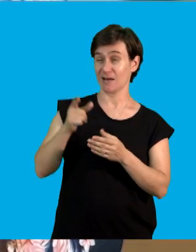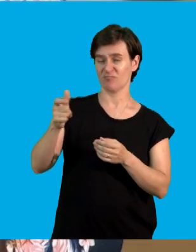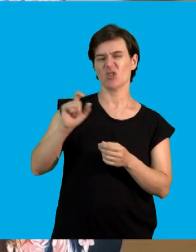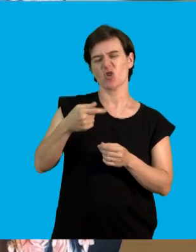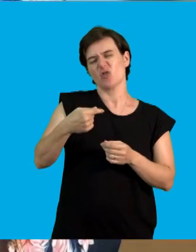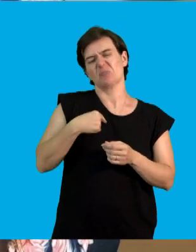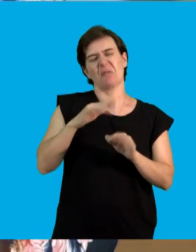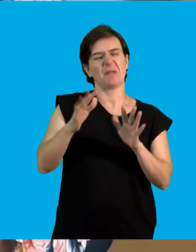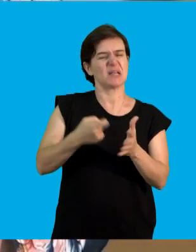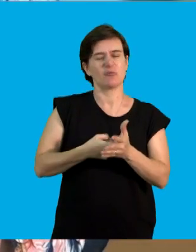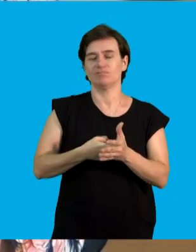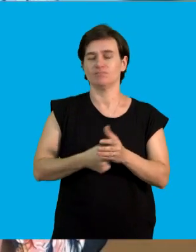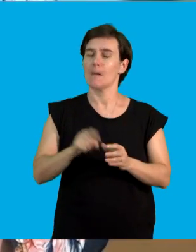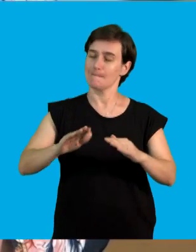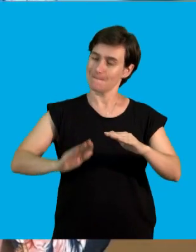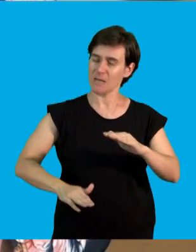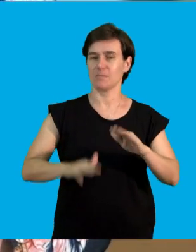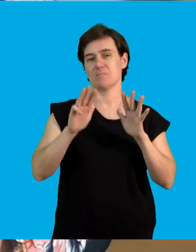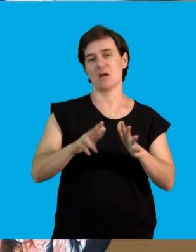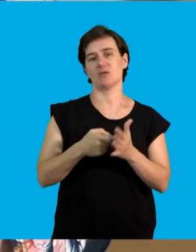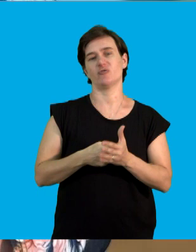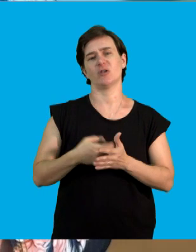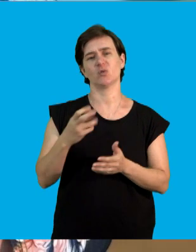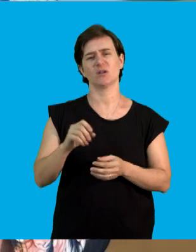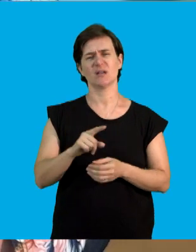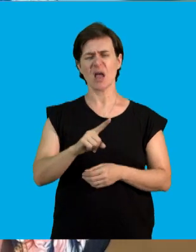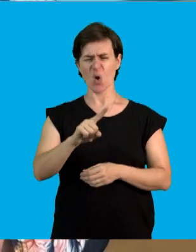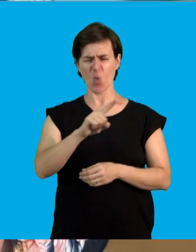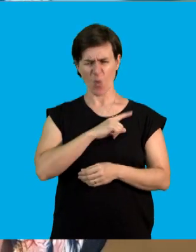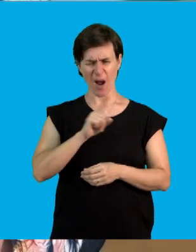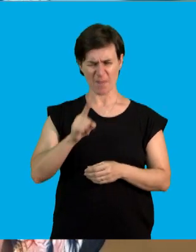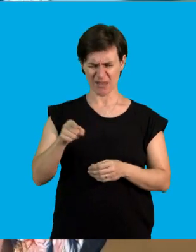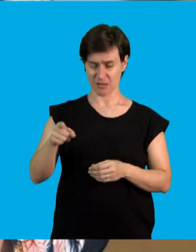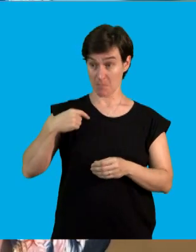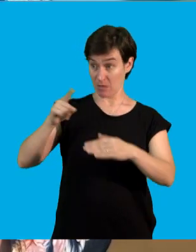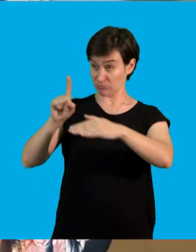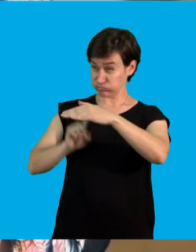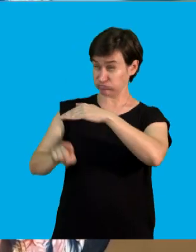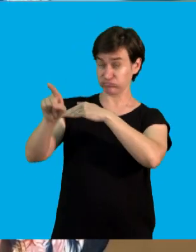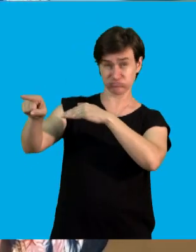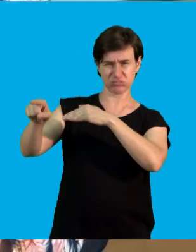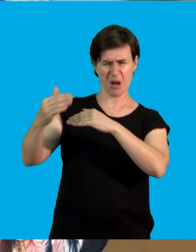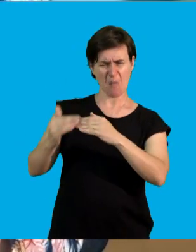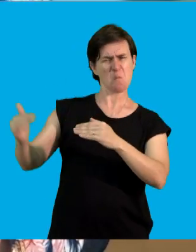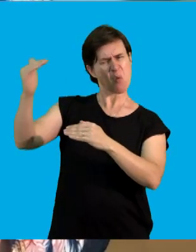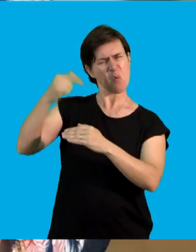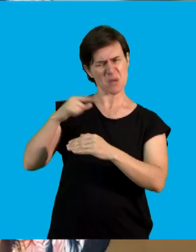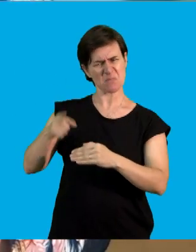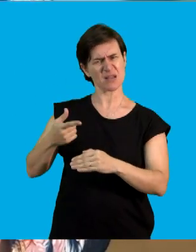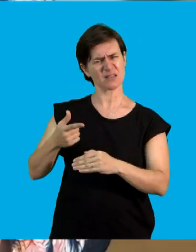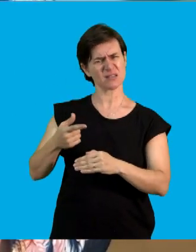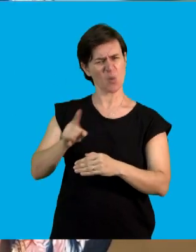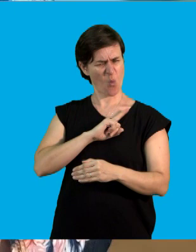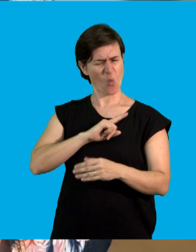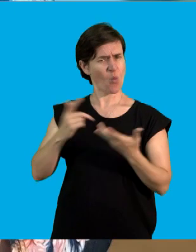than 19.20 Rand. Why is there a higher price? Remember, when you go into the bank account, that means,